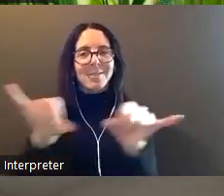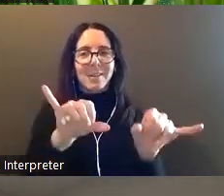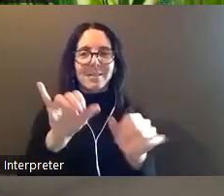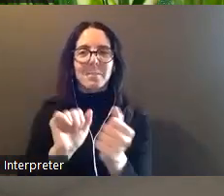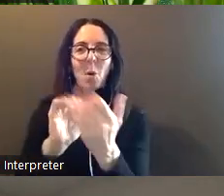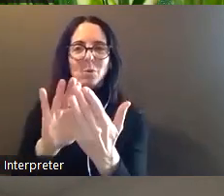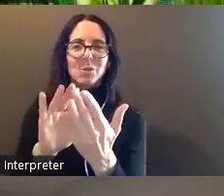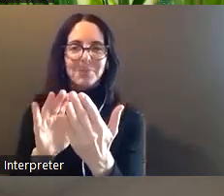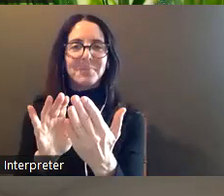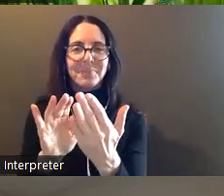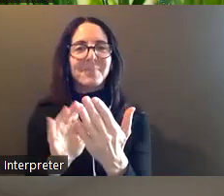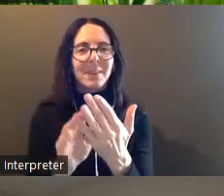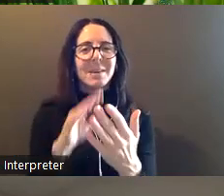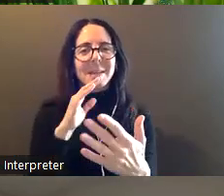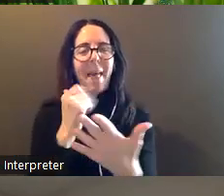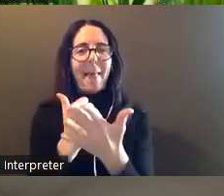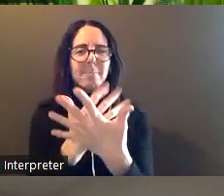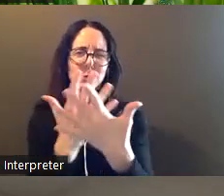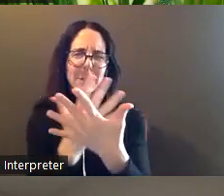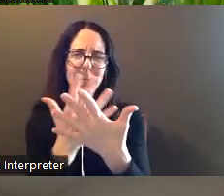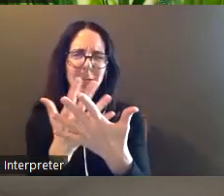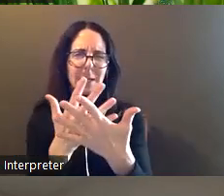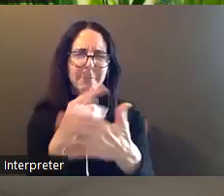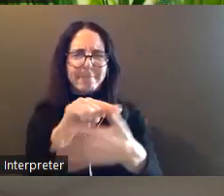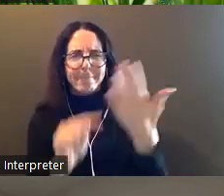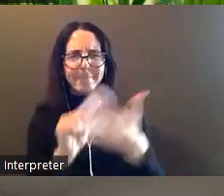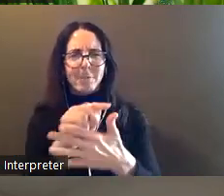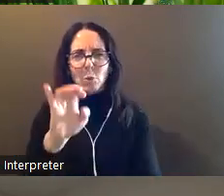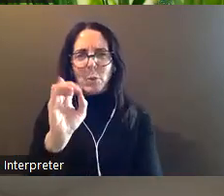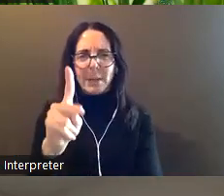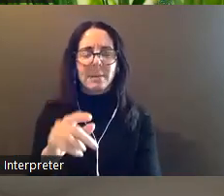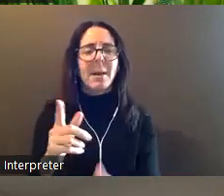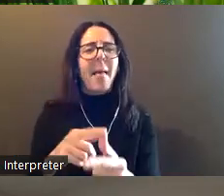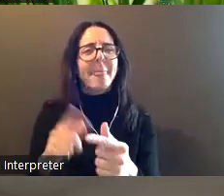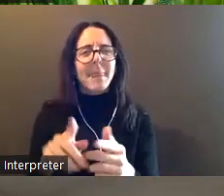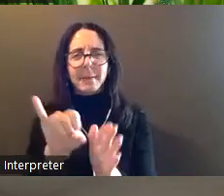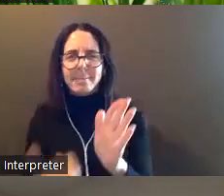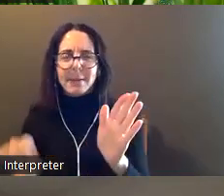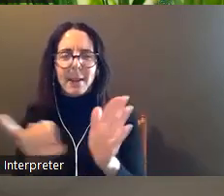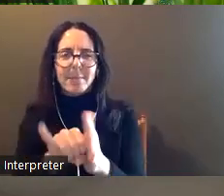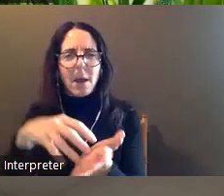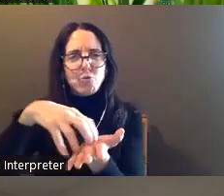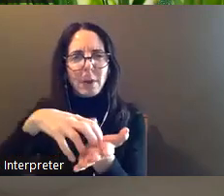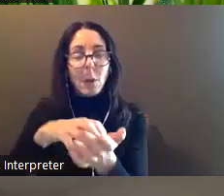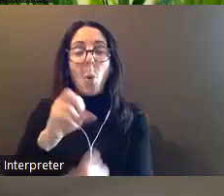to screen for risk and highlight areas of vulnerability or clients at